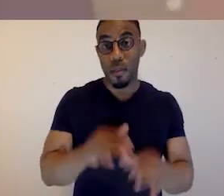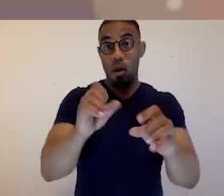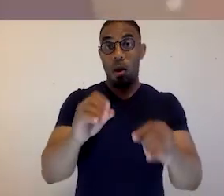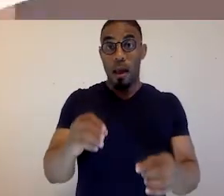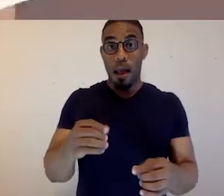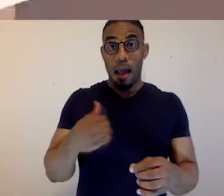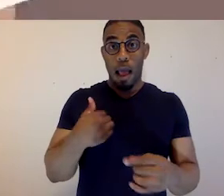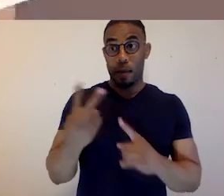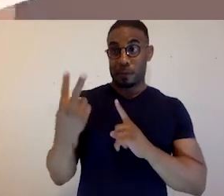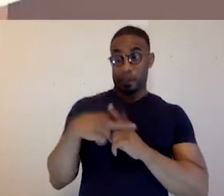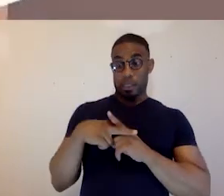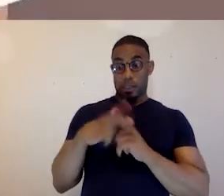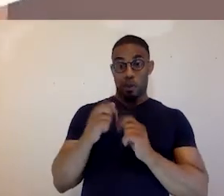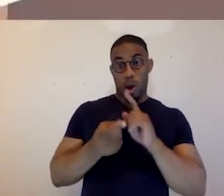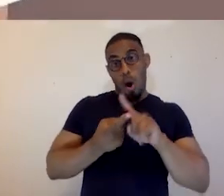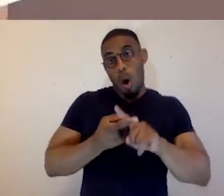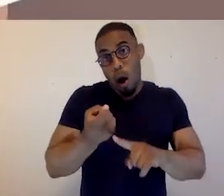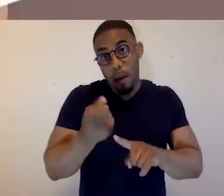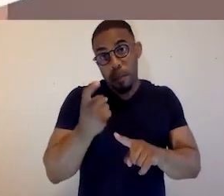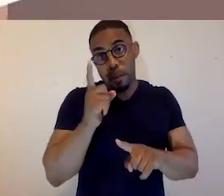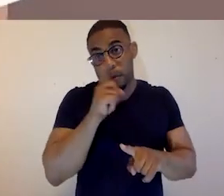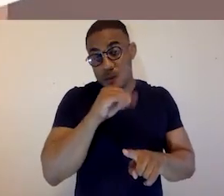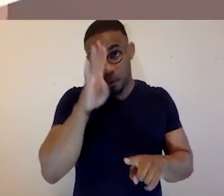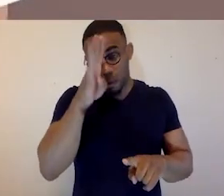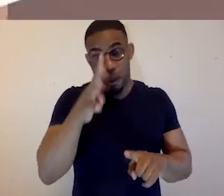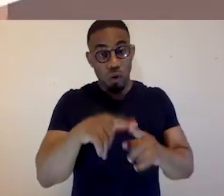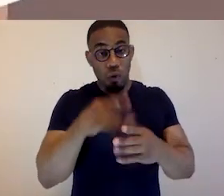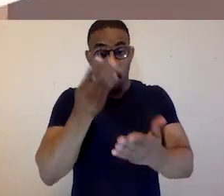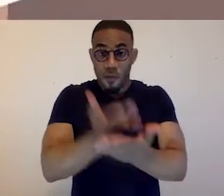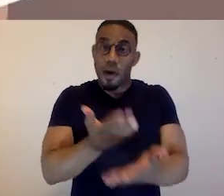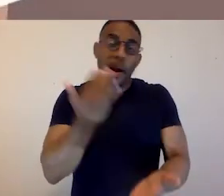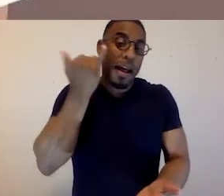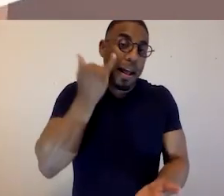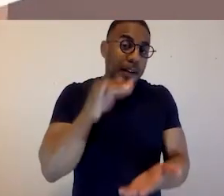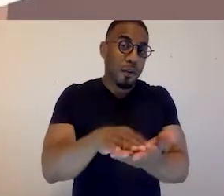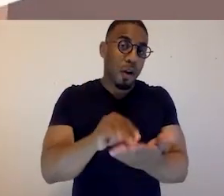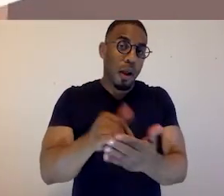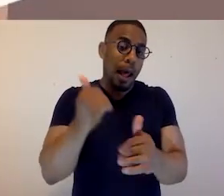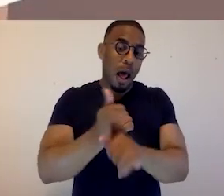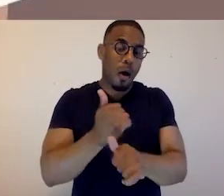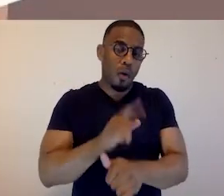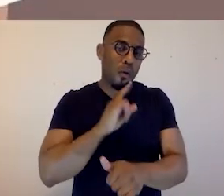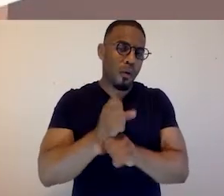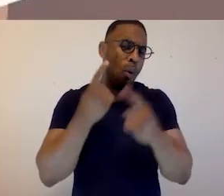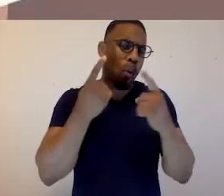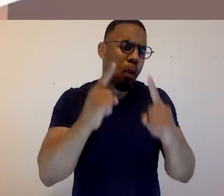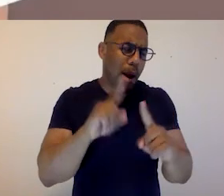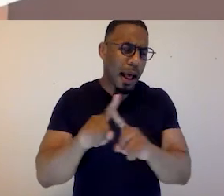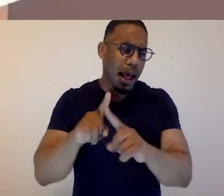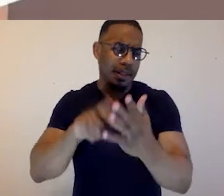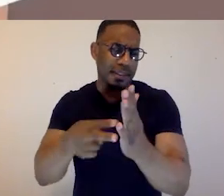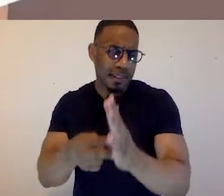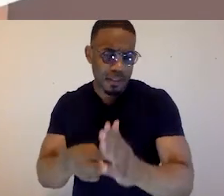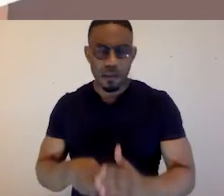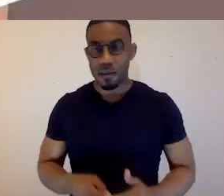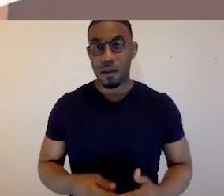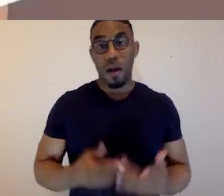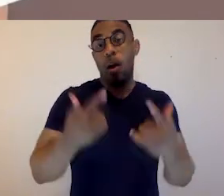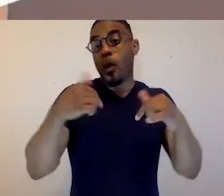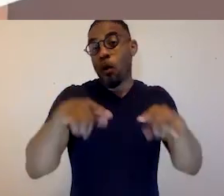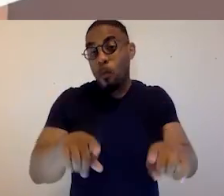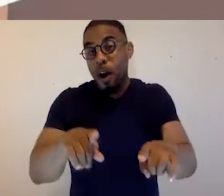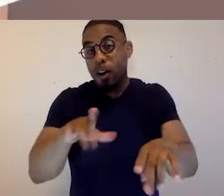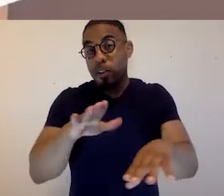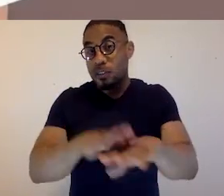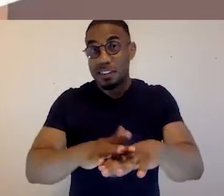was tasked with automating scenarios to verify if the learning algorithm was working as intended. And while this